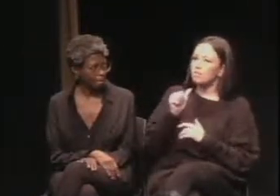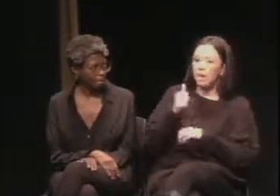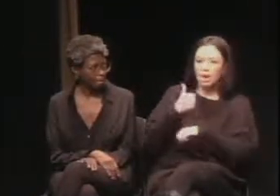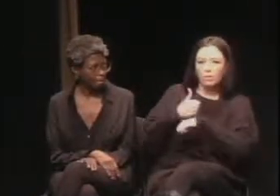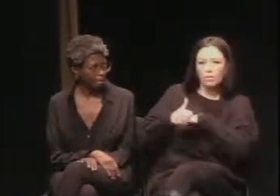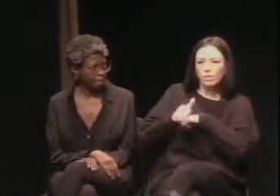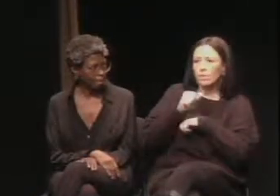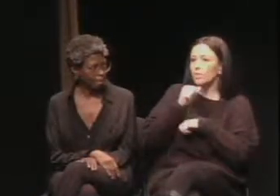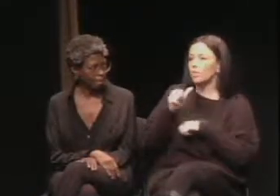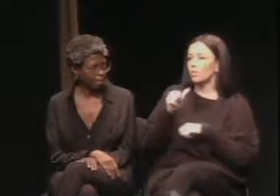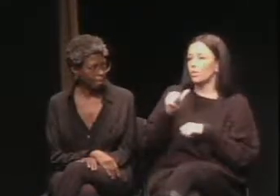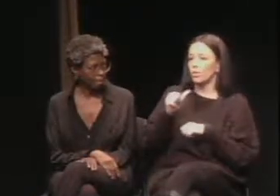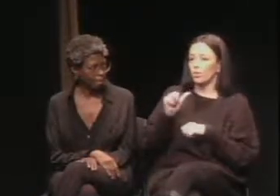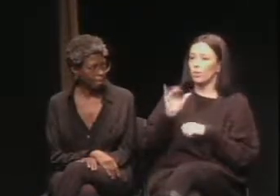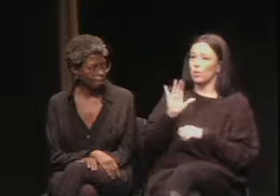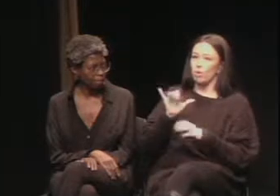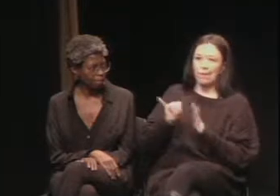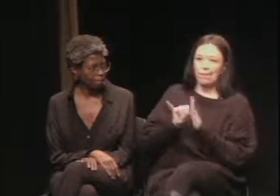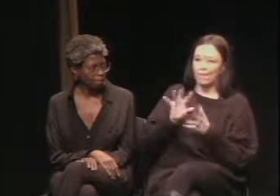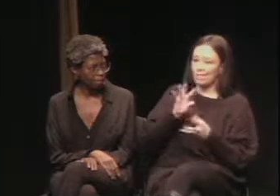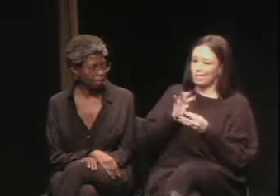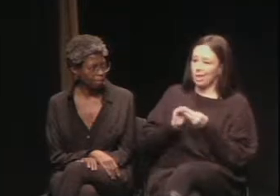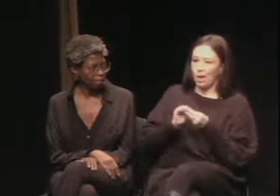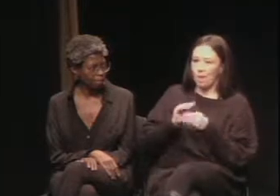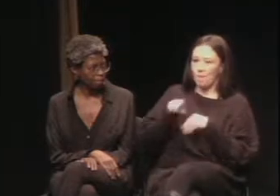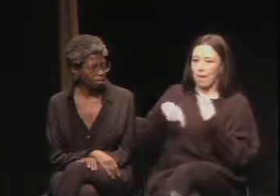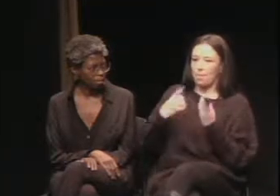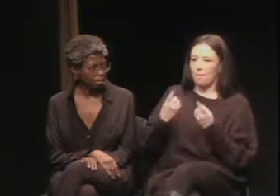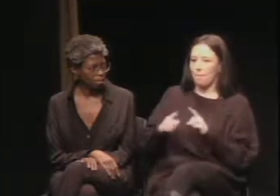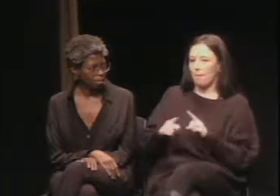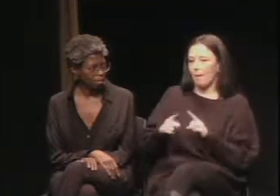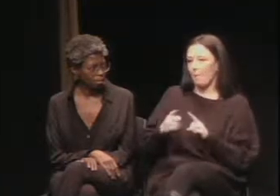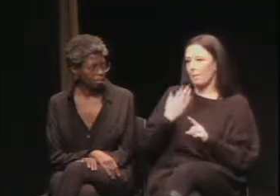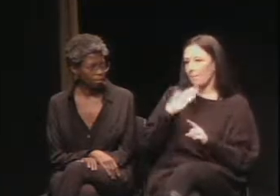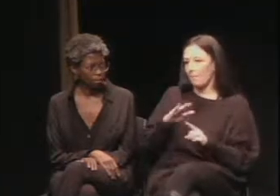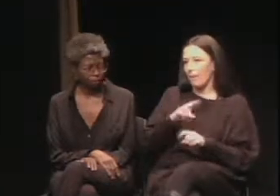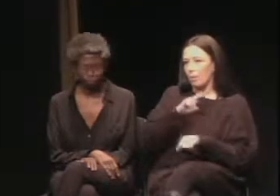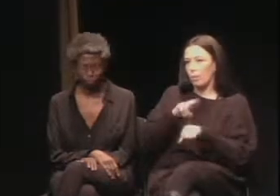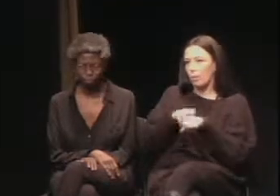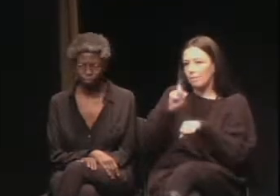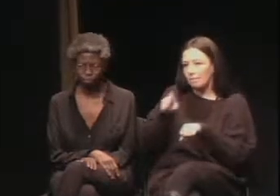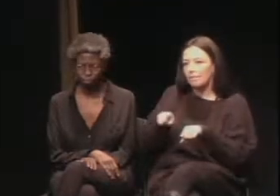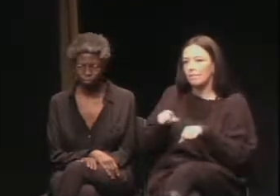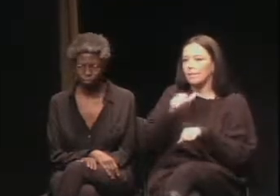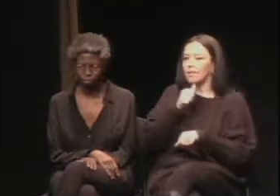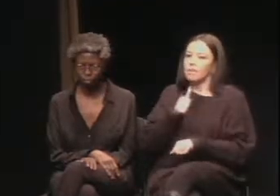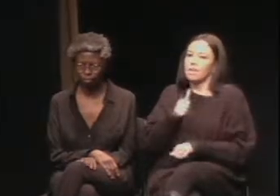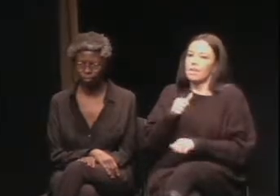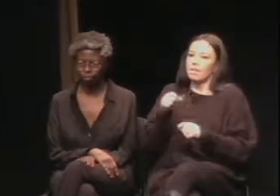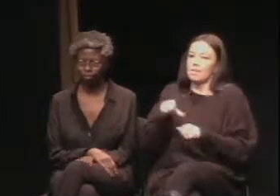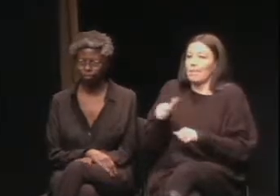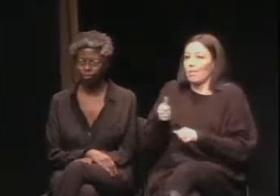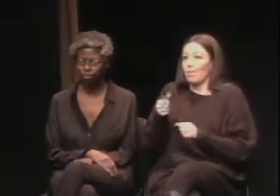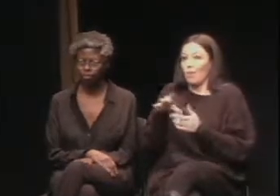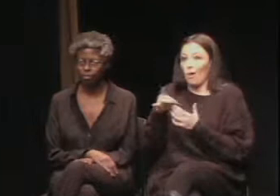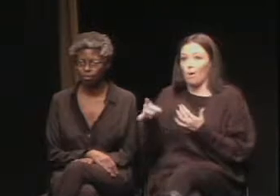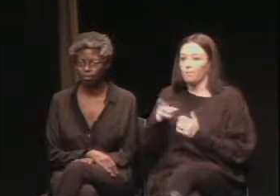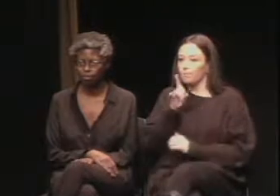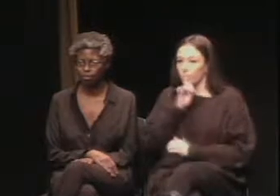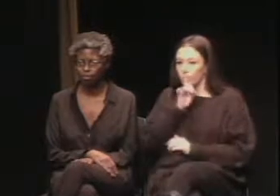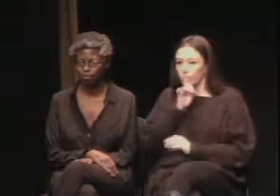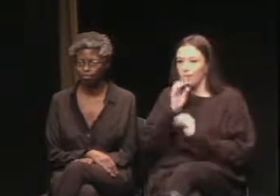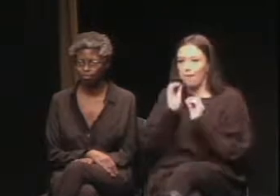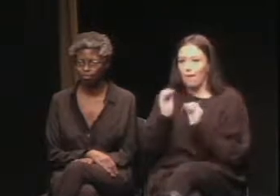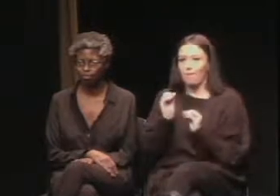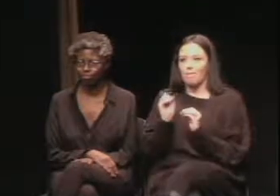total of the things that happened to them. Like, these are the things we have to normalize saying, as opposed to not saying anything at all, or,